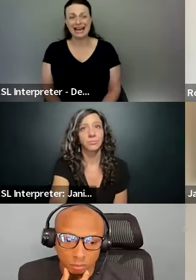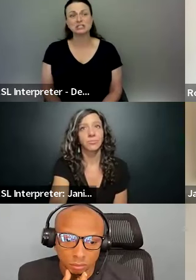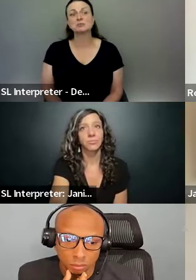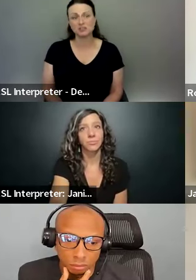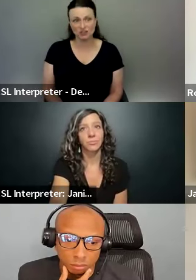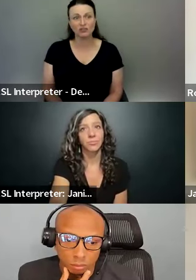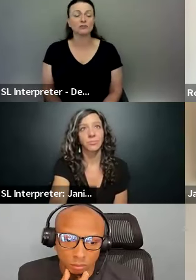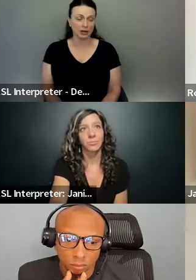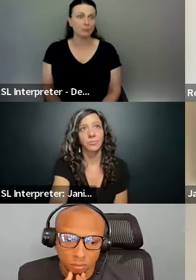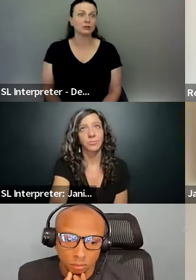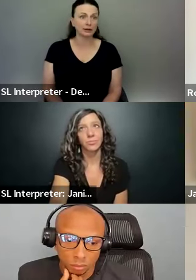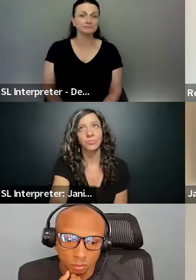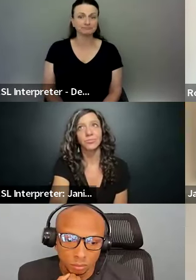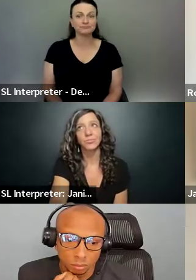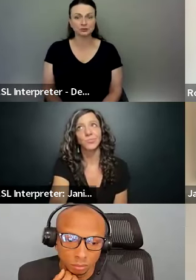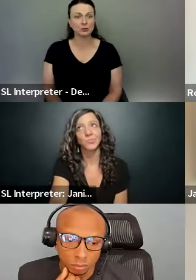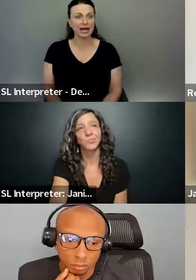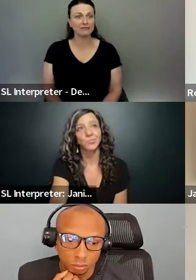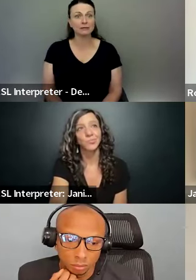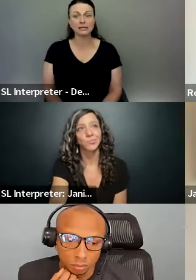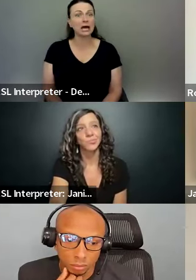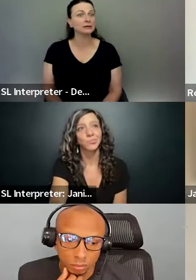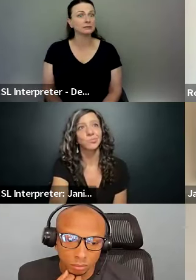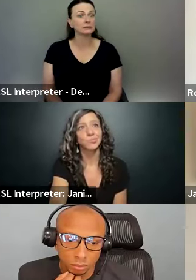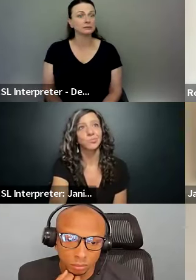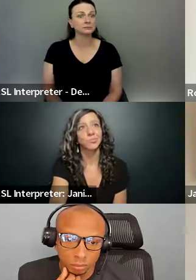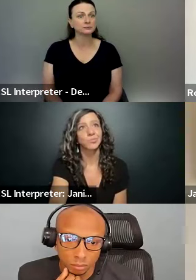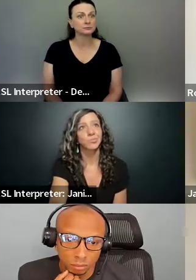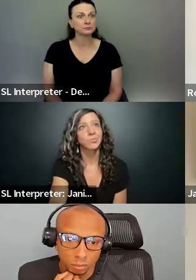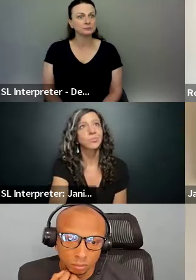doing tech specific vocabulary so that we have that. Milad.